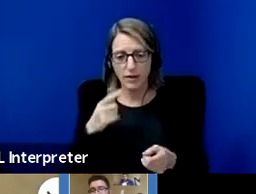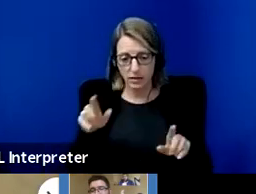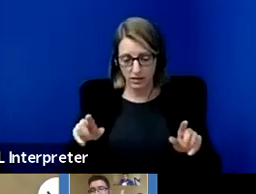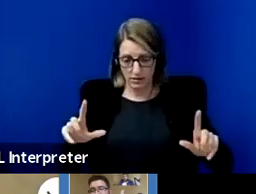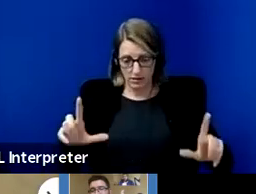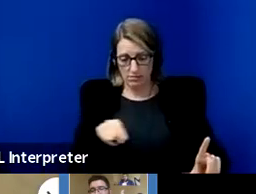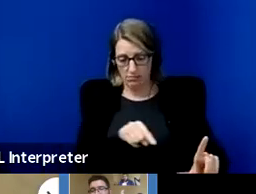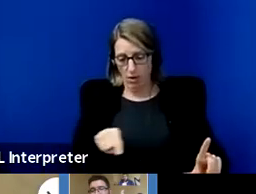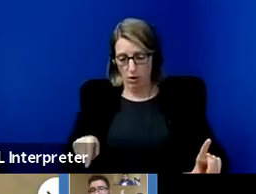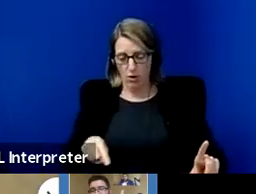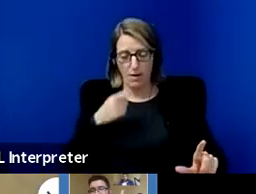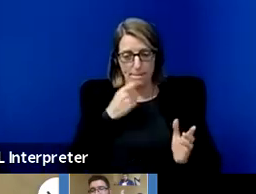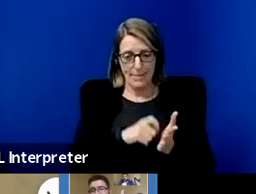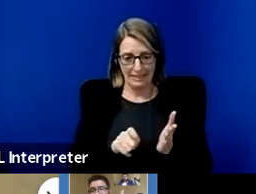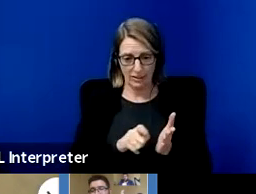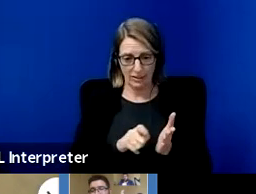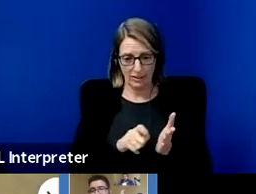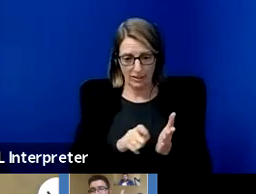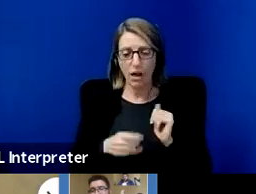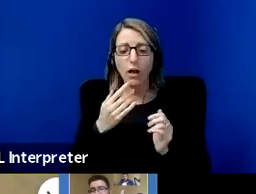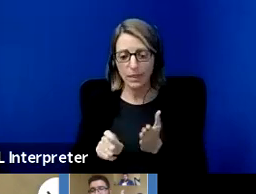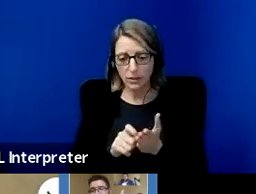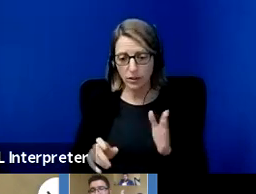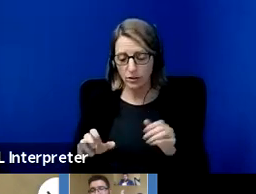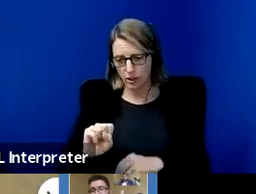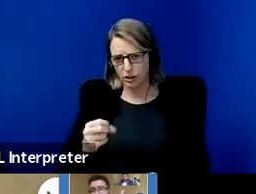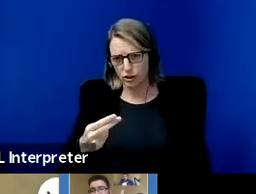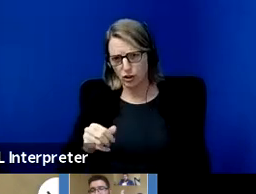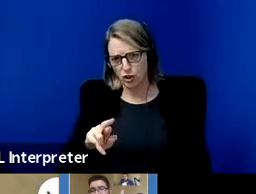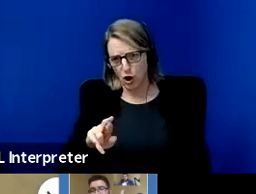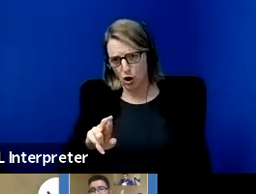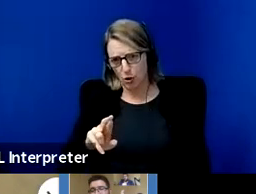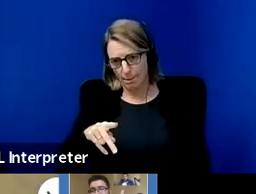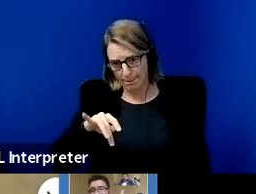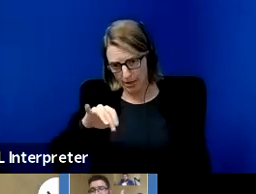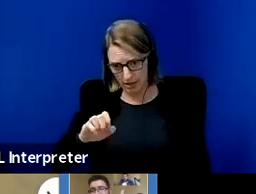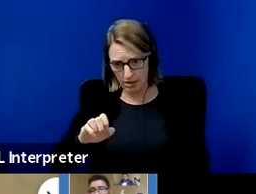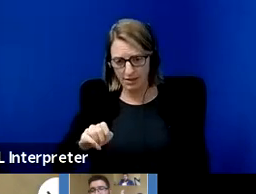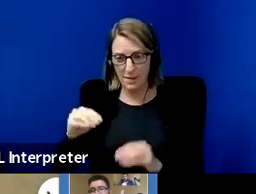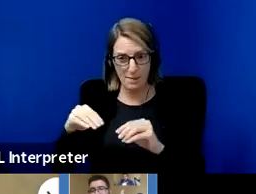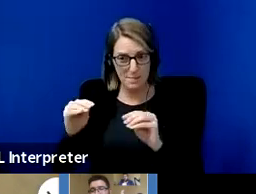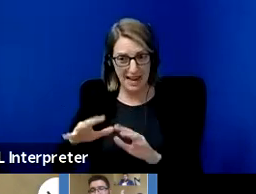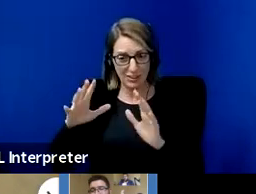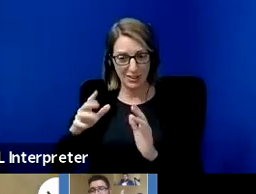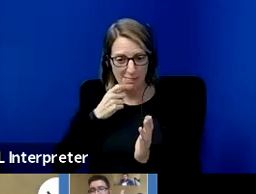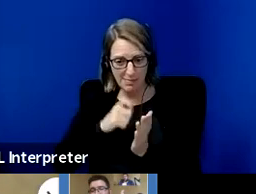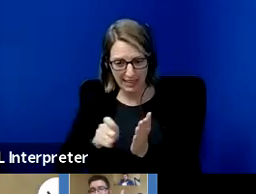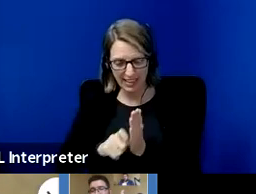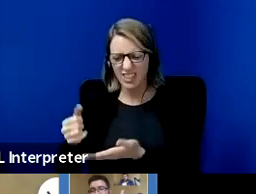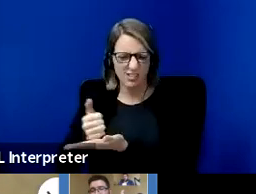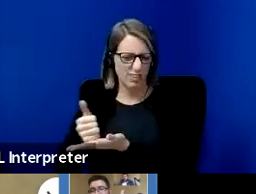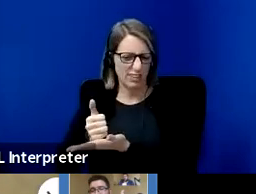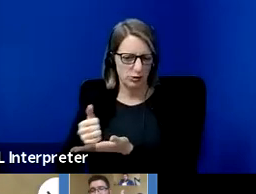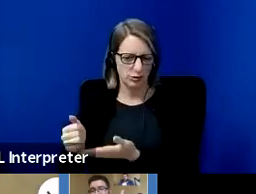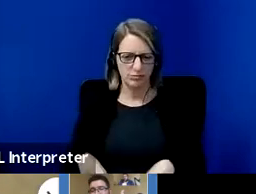have a color pencil, we have a Sharpie, and we have a magic pen, as well as an eraser. So let's just look at what these